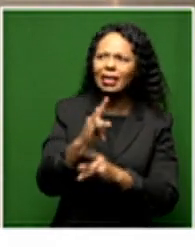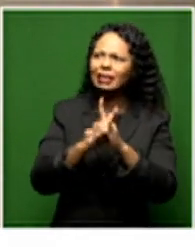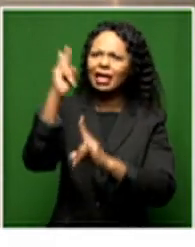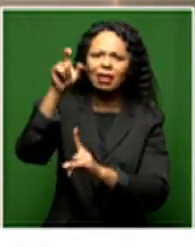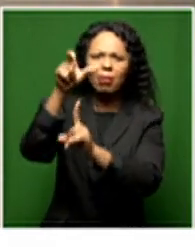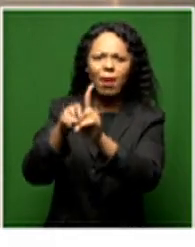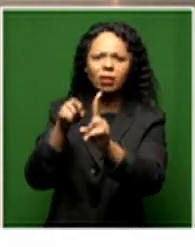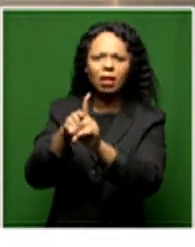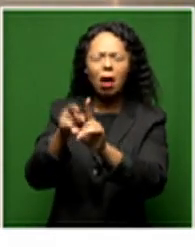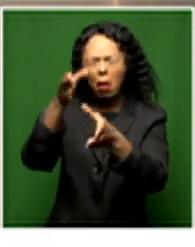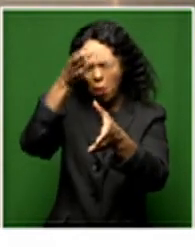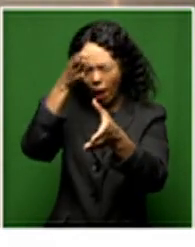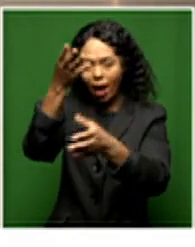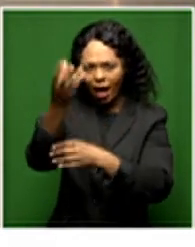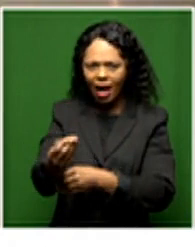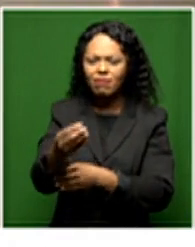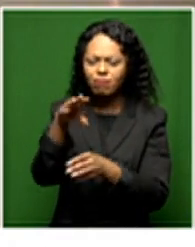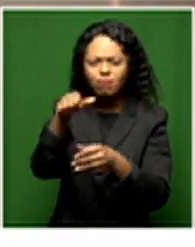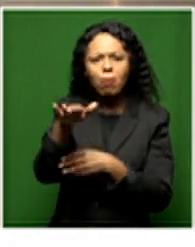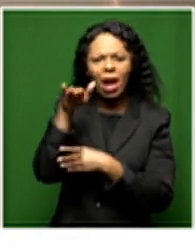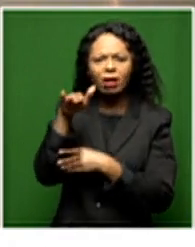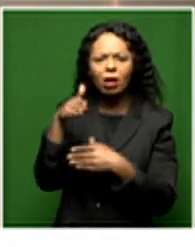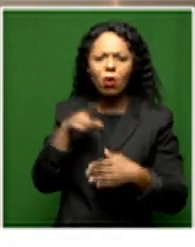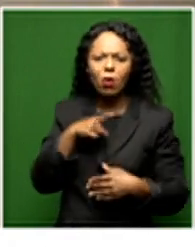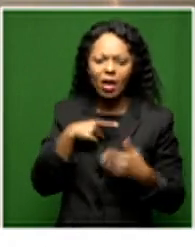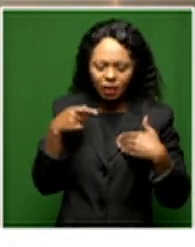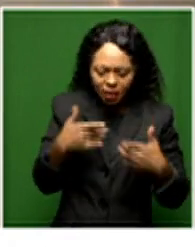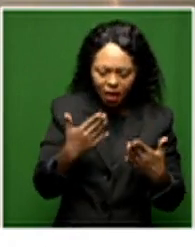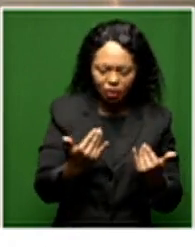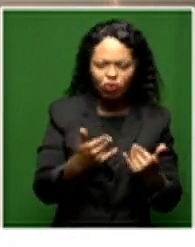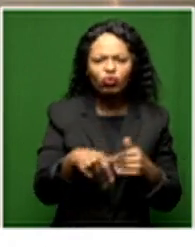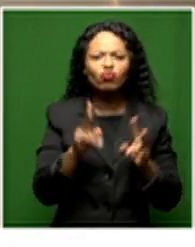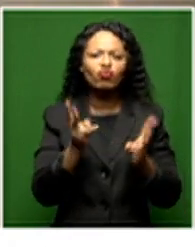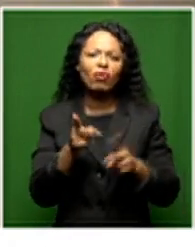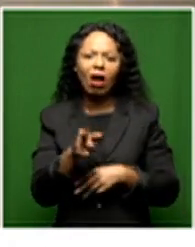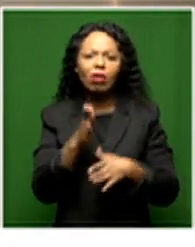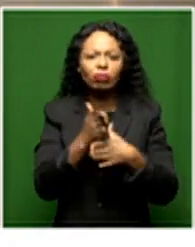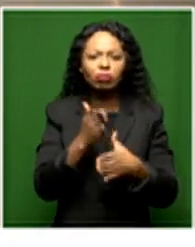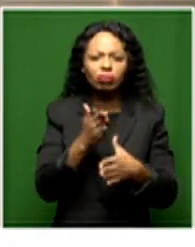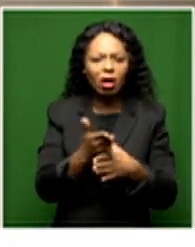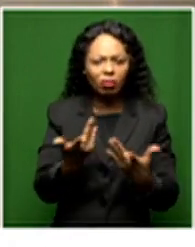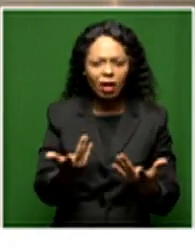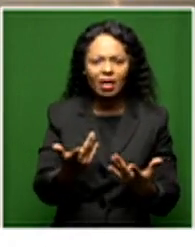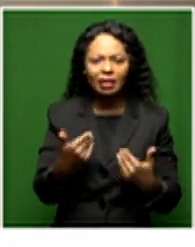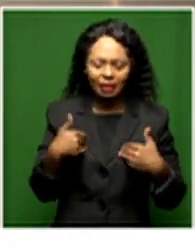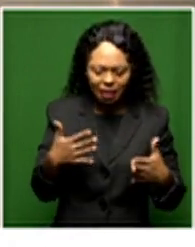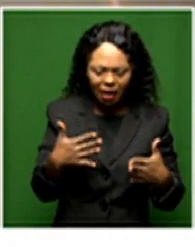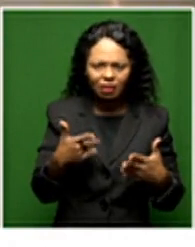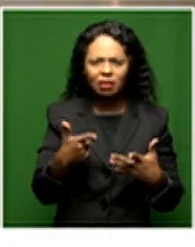in banking are in that industry because they started at the more rudimentary roles. They started in the back end, they started in the